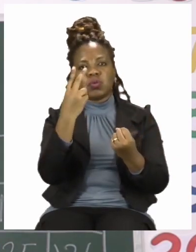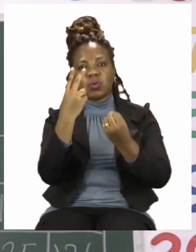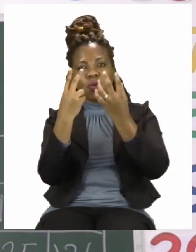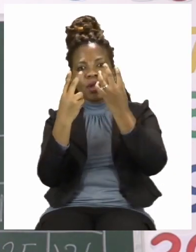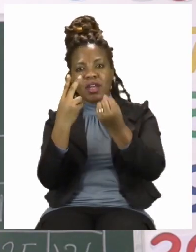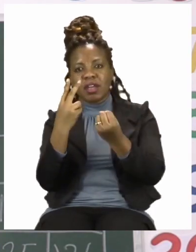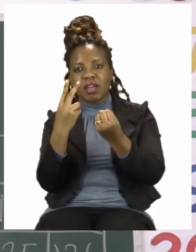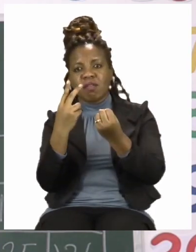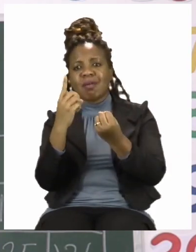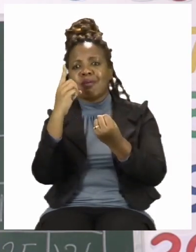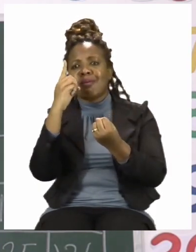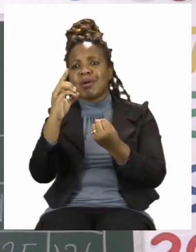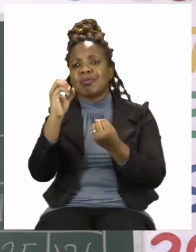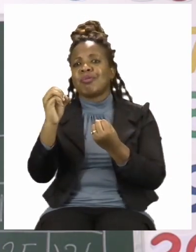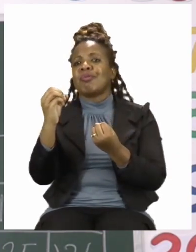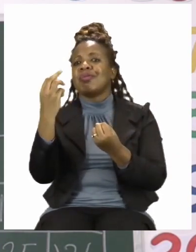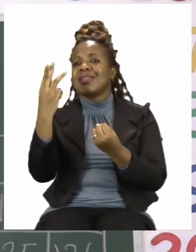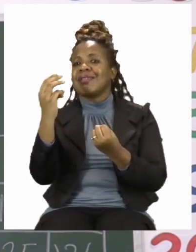our 3.